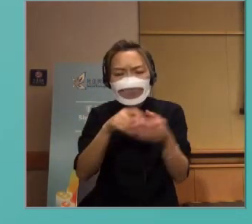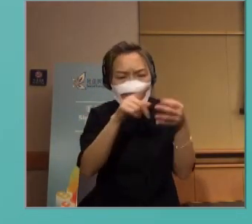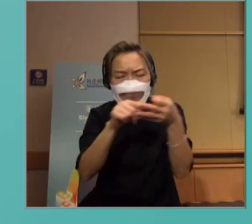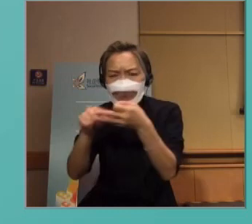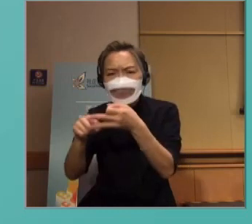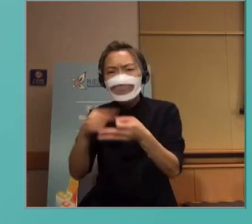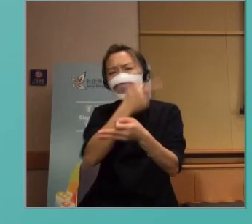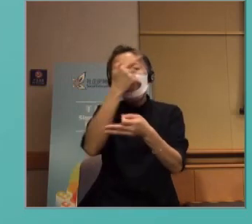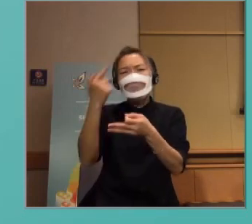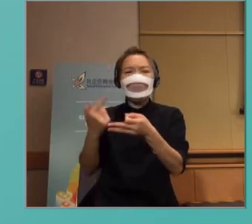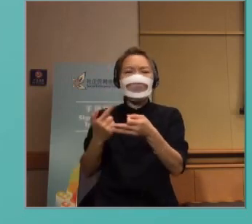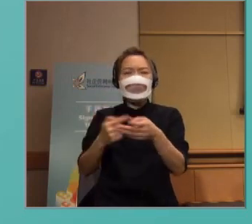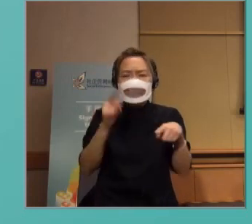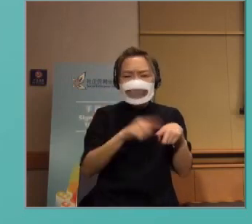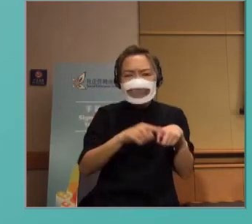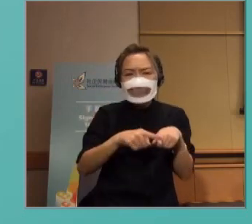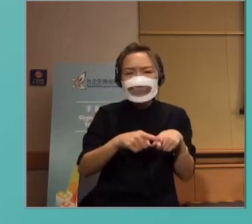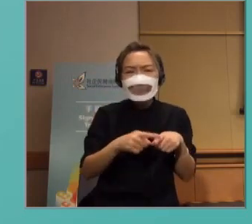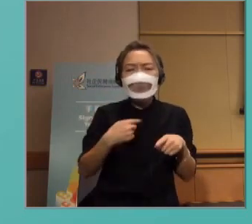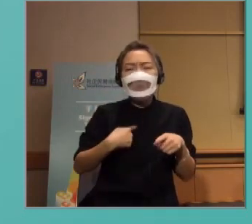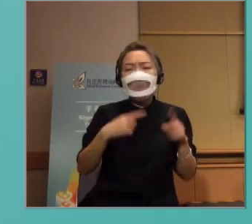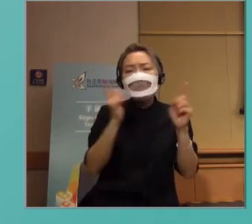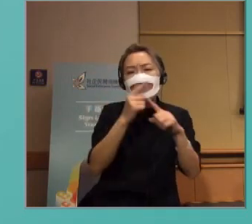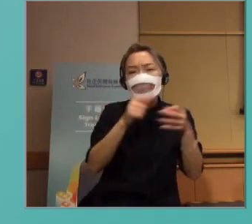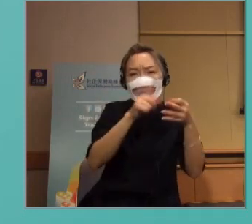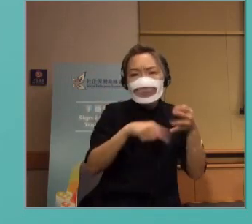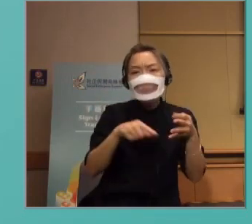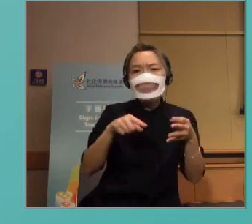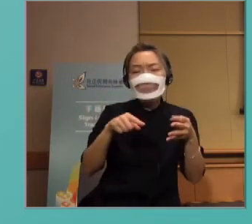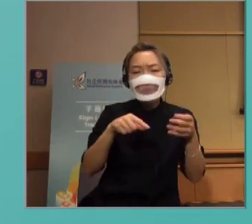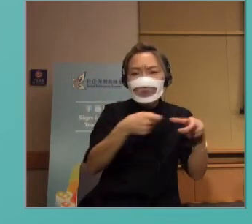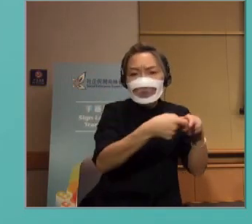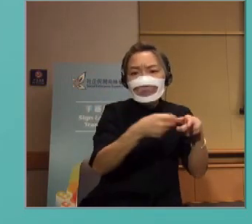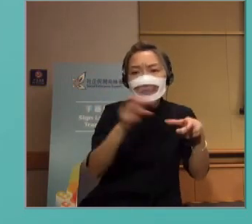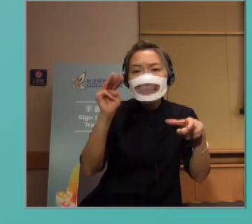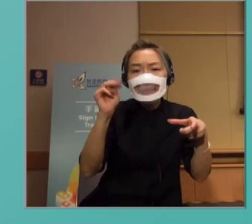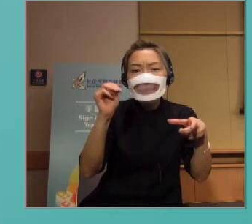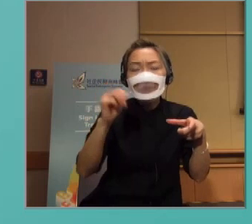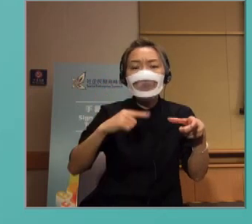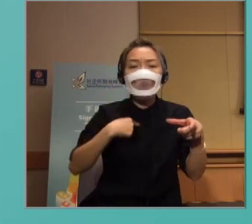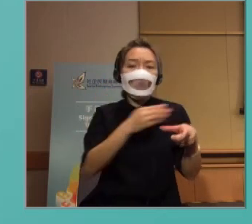Marvion, and XP as their head of legal and risk. And one of the things that we do endeavor to do